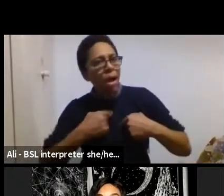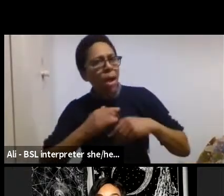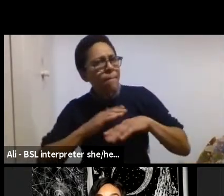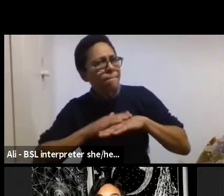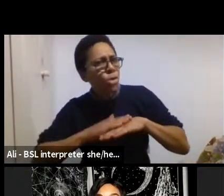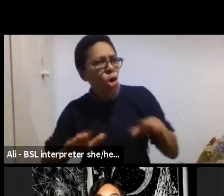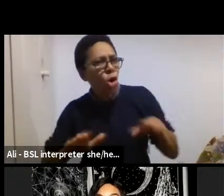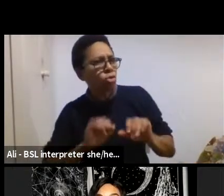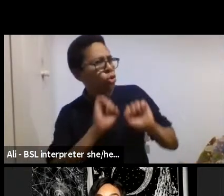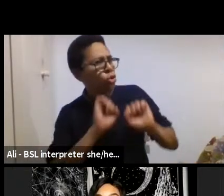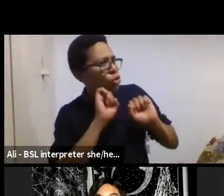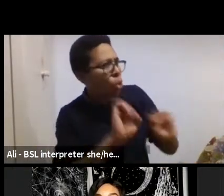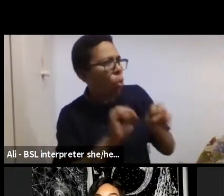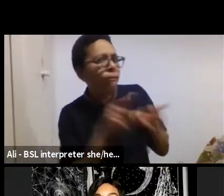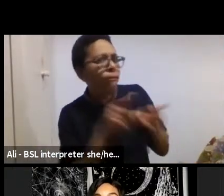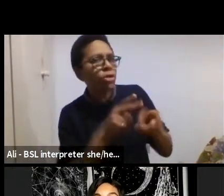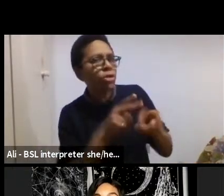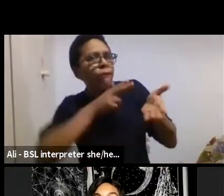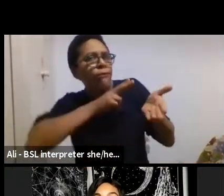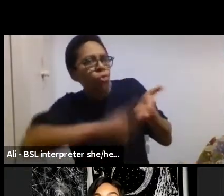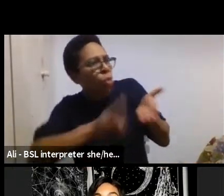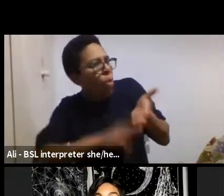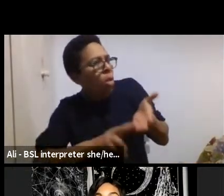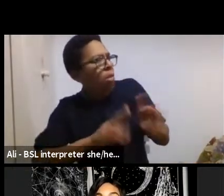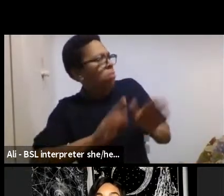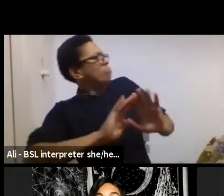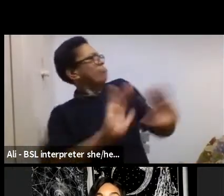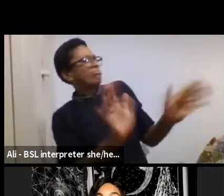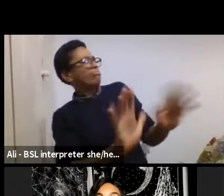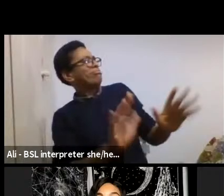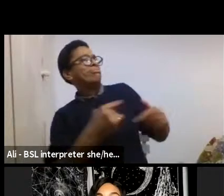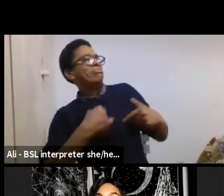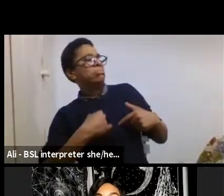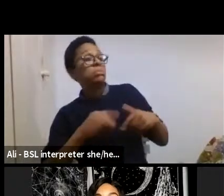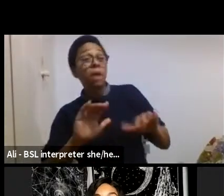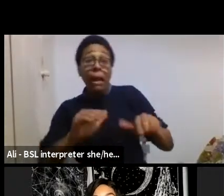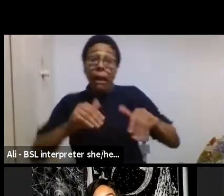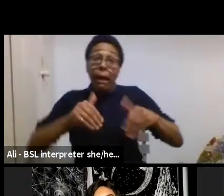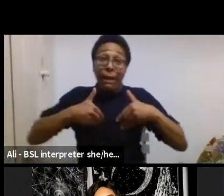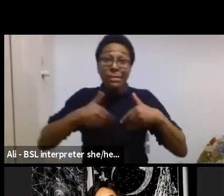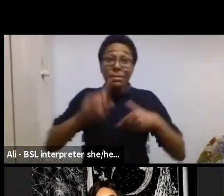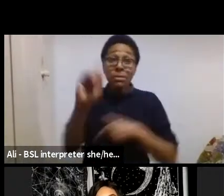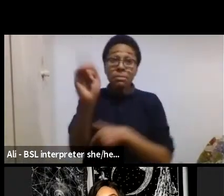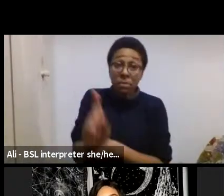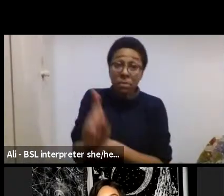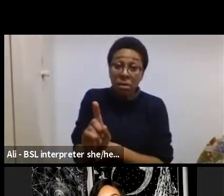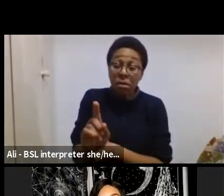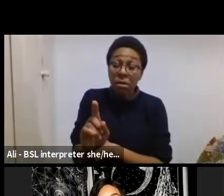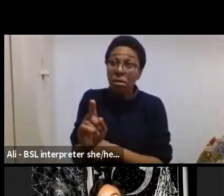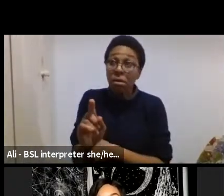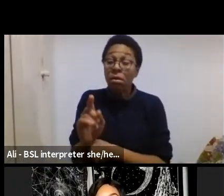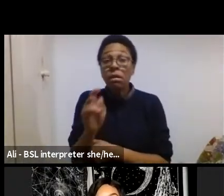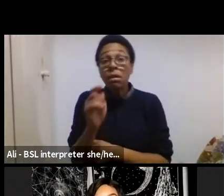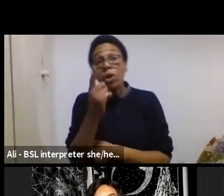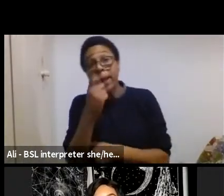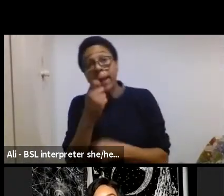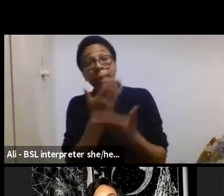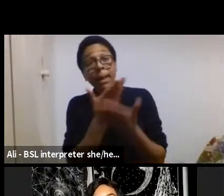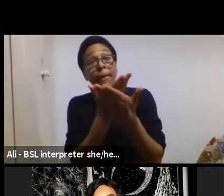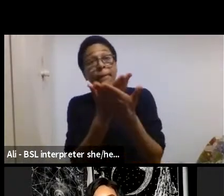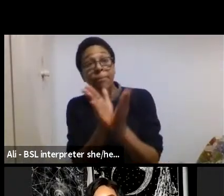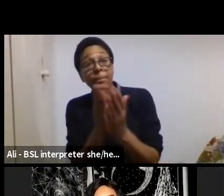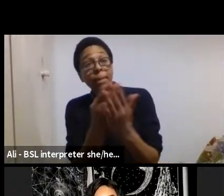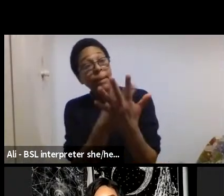on? You know, I have to figure this out. And so ACE people, whether they are panromantic, biromantic,